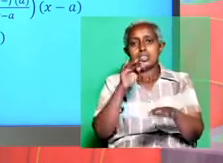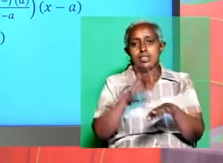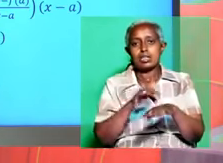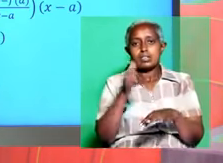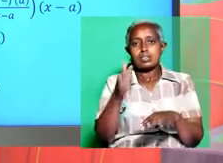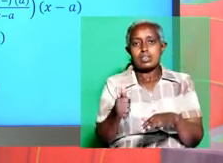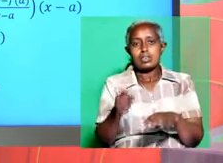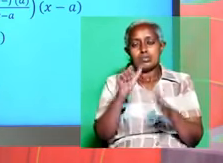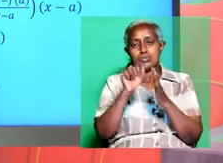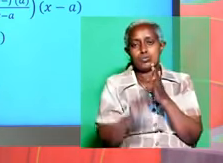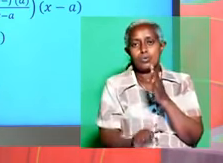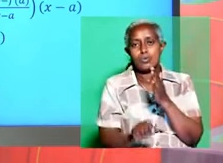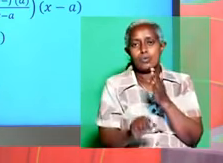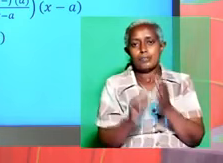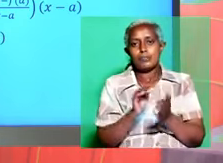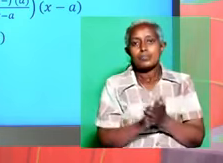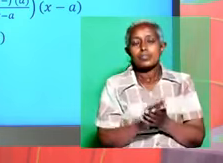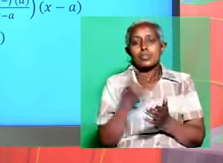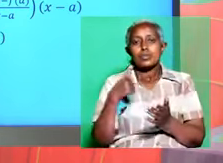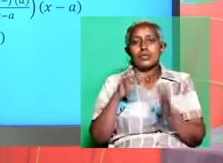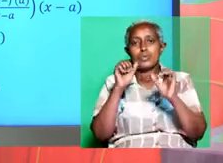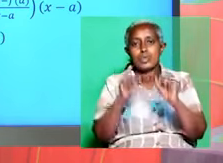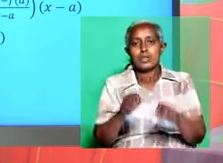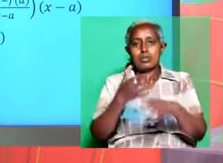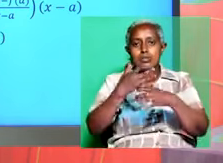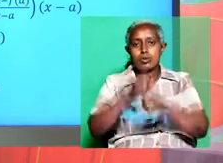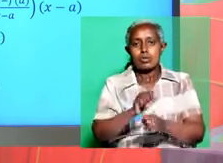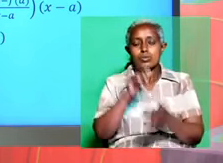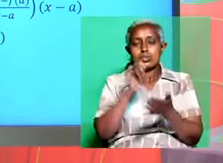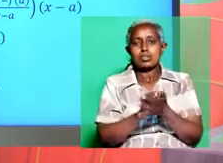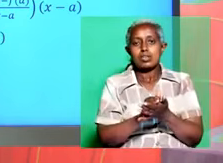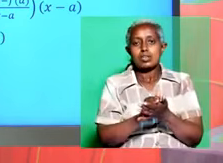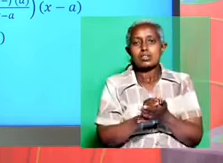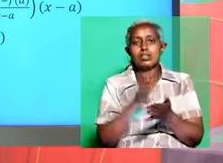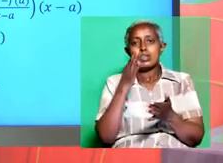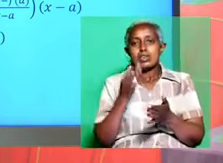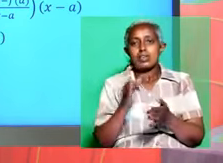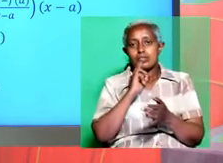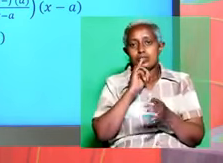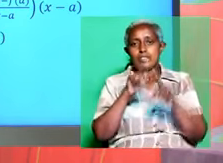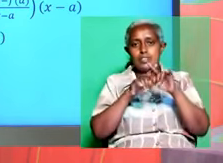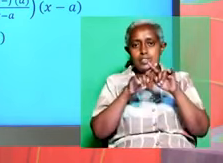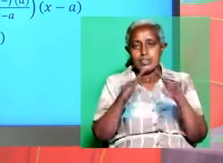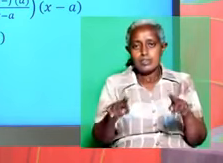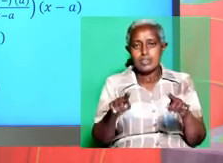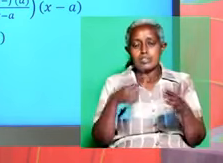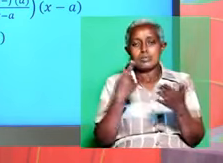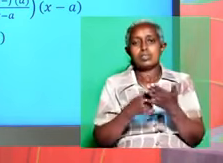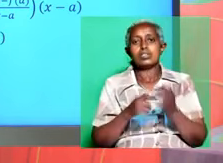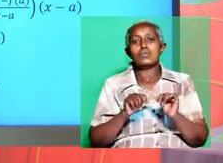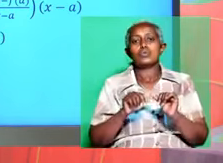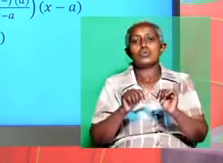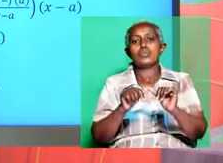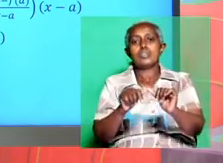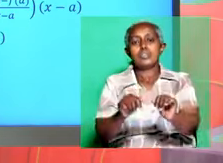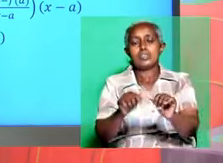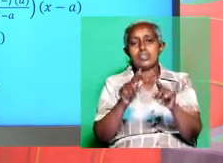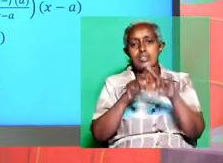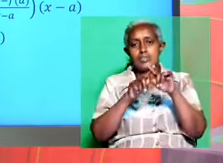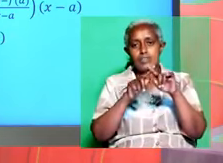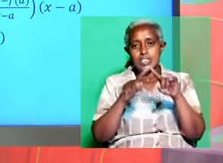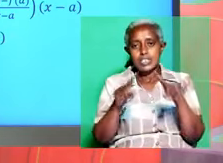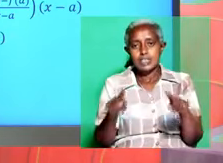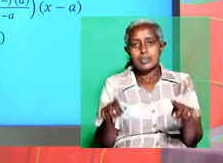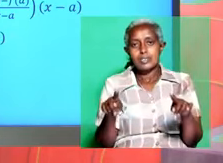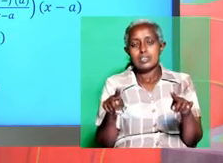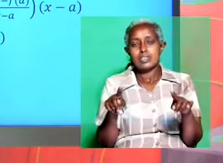a. So we can conclude that if f is differentiable, then it is continuous.